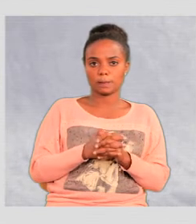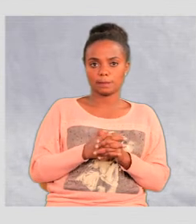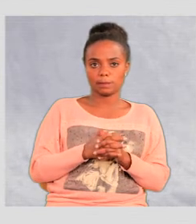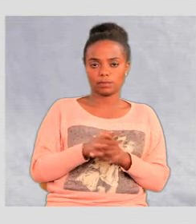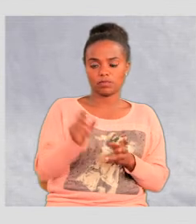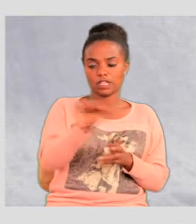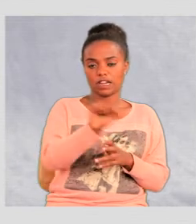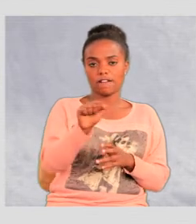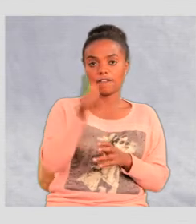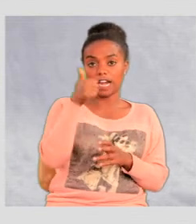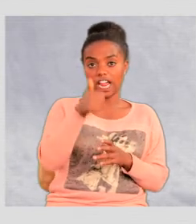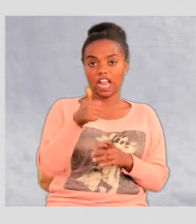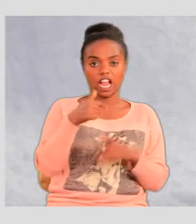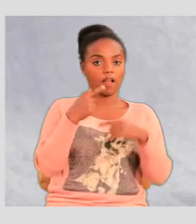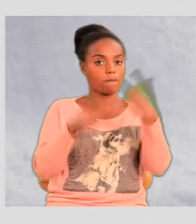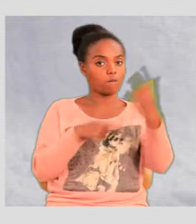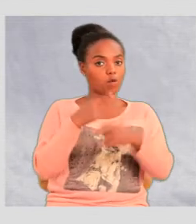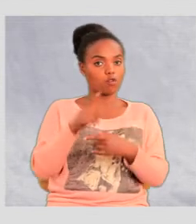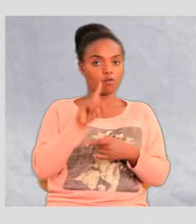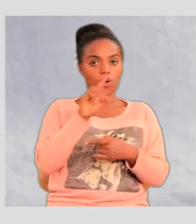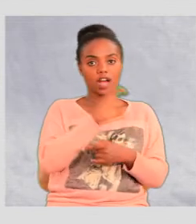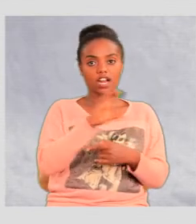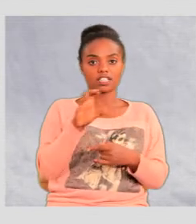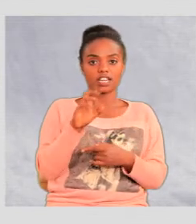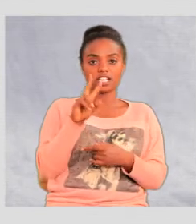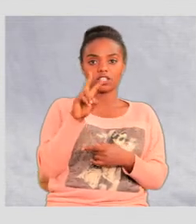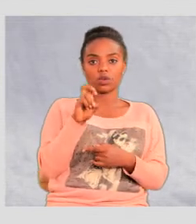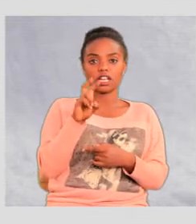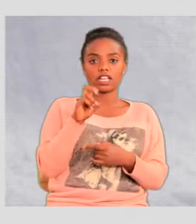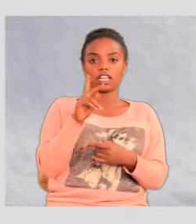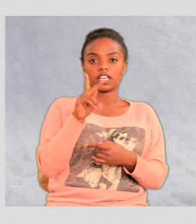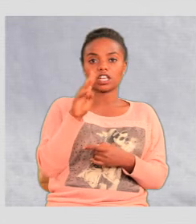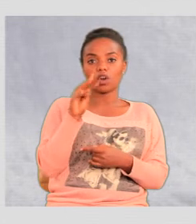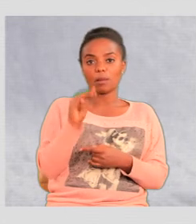driver A moves 120 kilometers